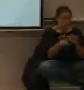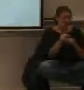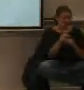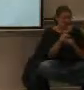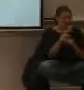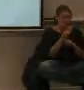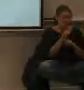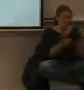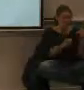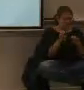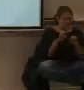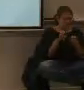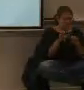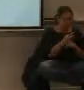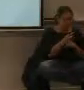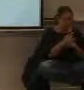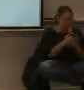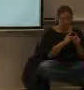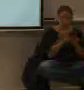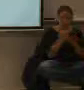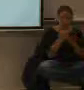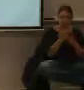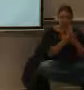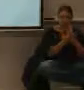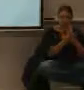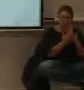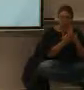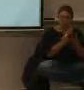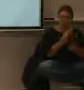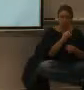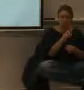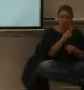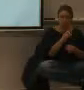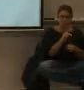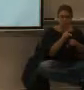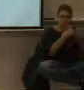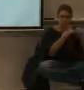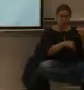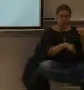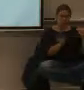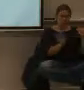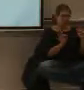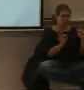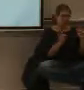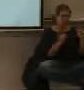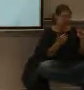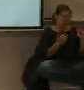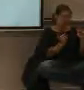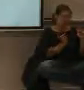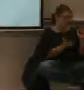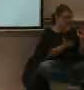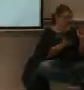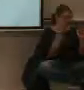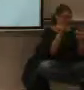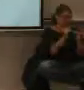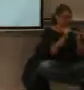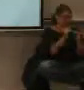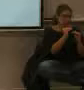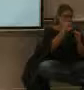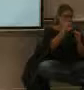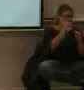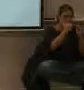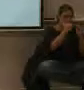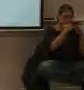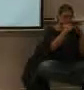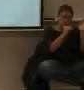tox experiments and figure out, okay, there's some concentration below which it shouldn't matter, and we can just use them. So if we can get them in high enough concentrations where they need to be,